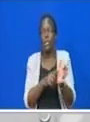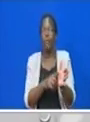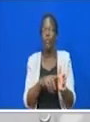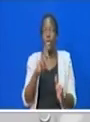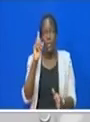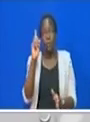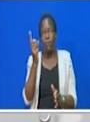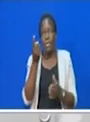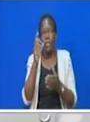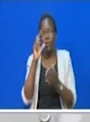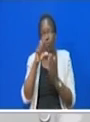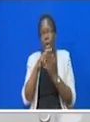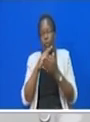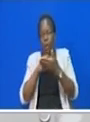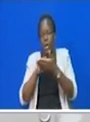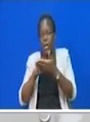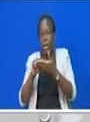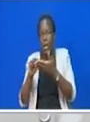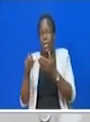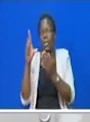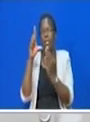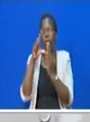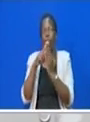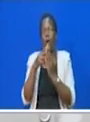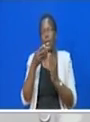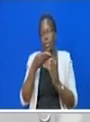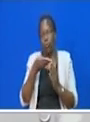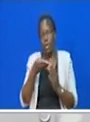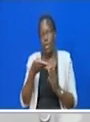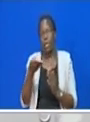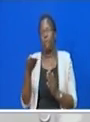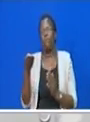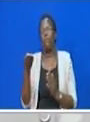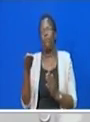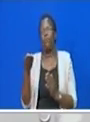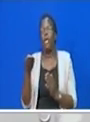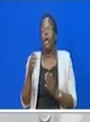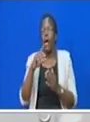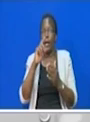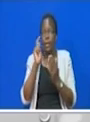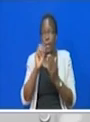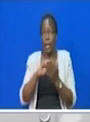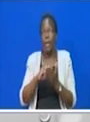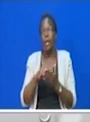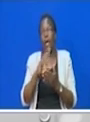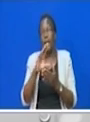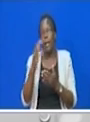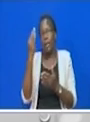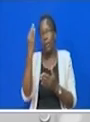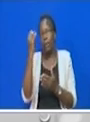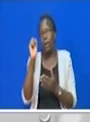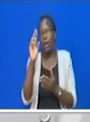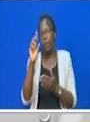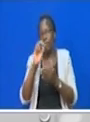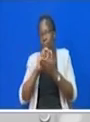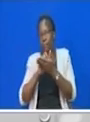that you need to underline is the word give. Then again, you will underline the word 5.